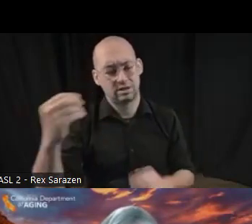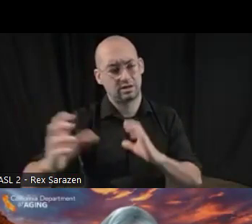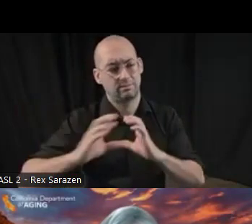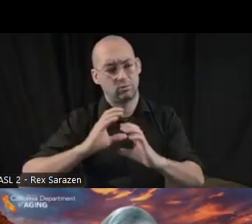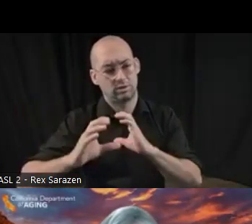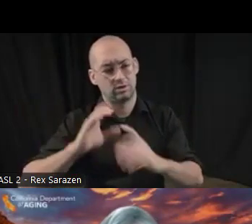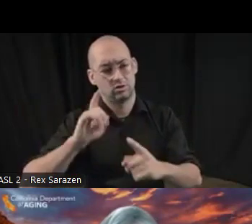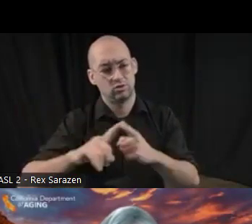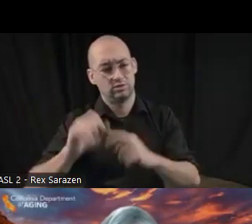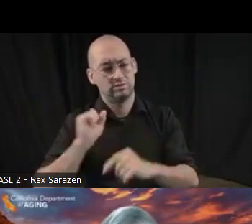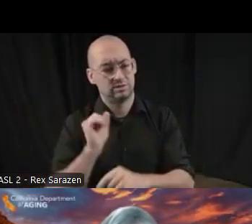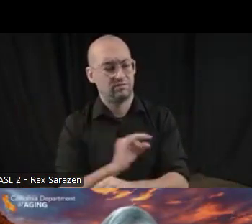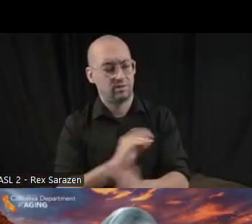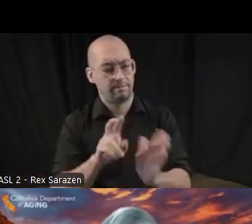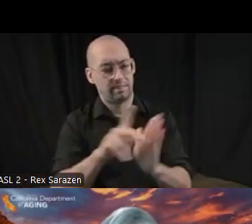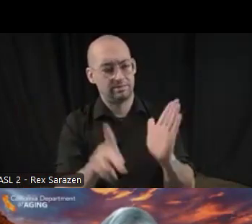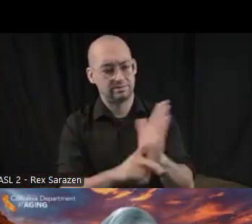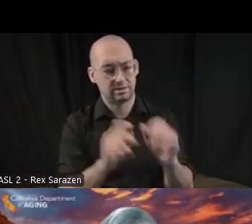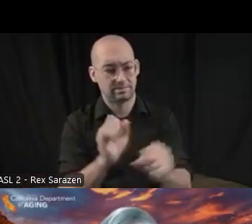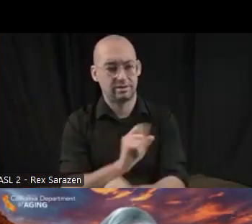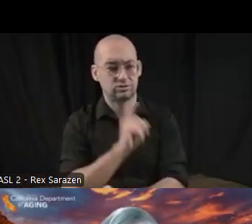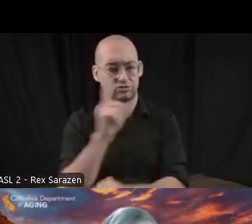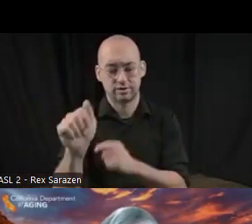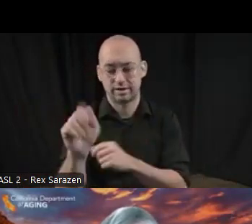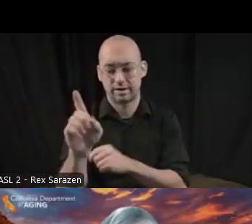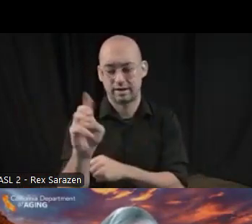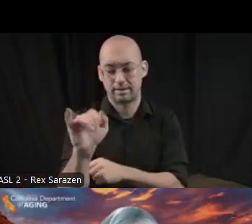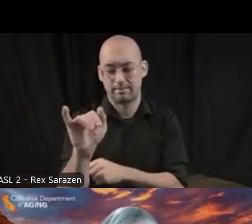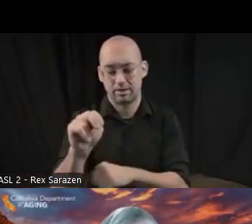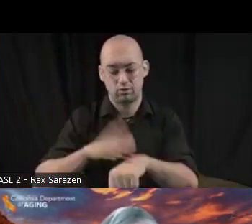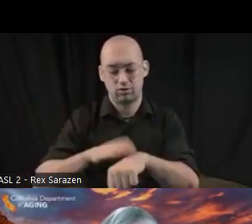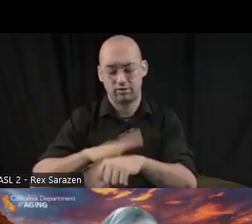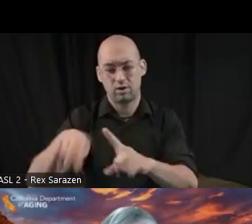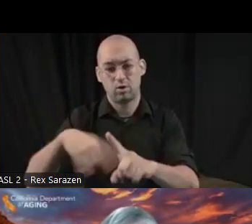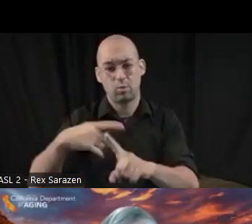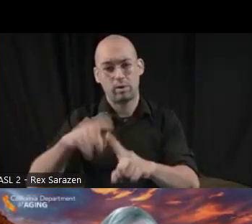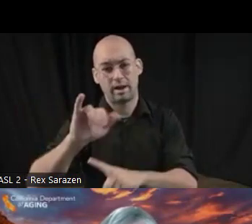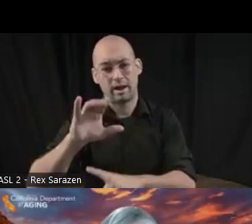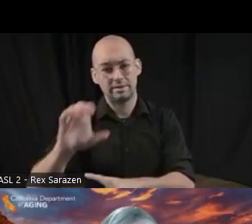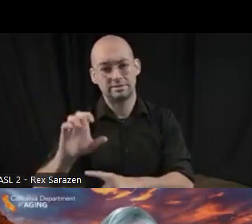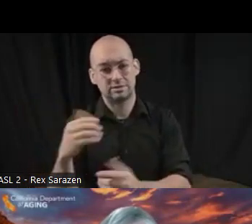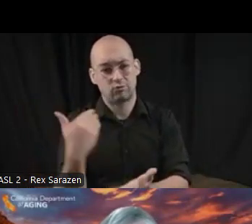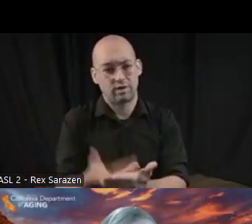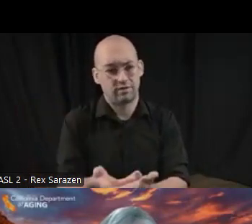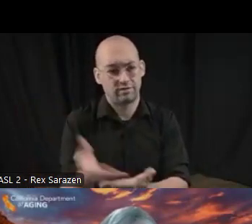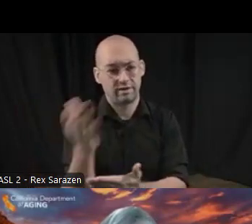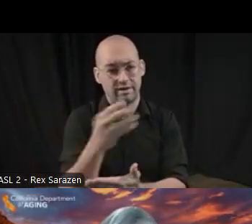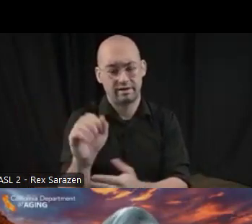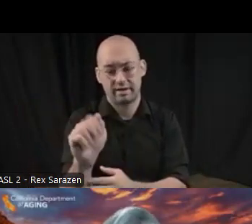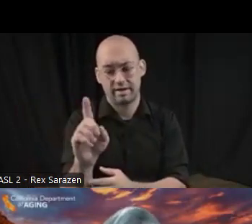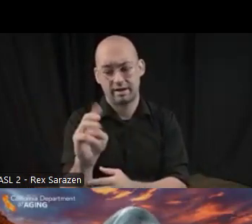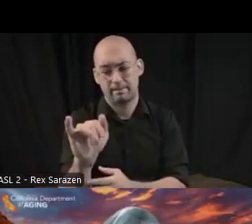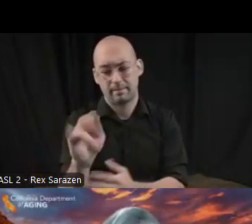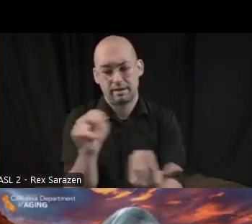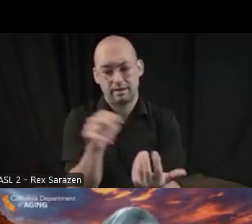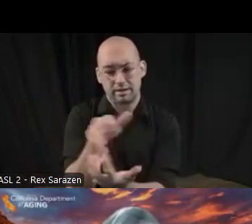staff policy of making sure that administration is notified when ICE arrives and that the administration will engage with them. But that's only 9